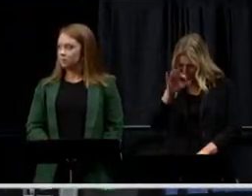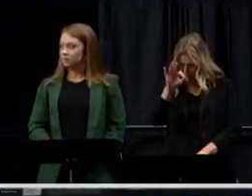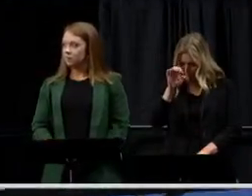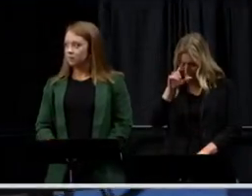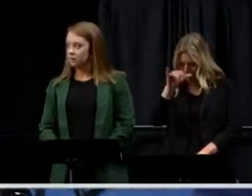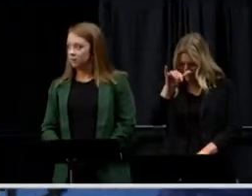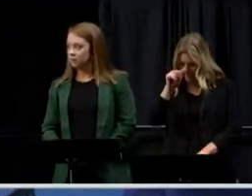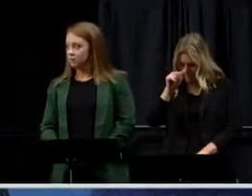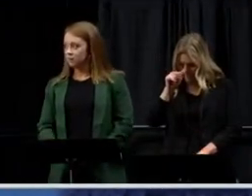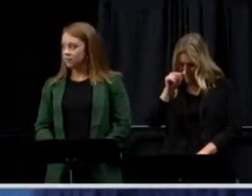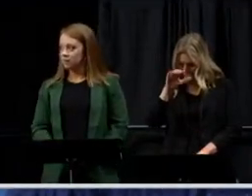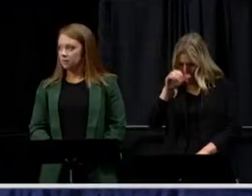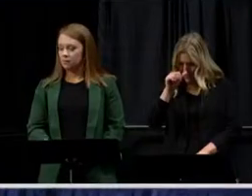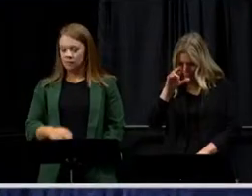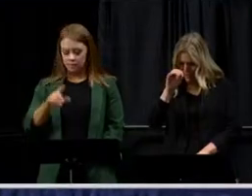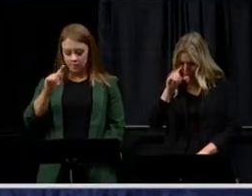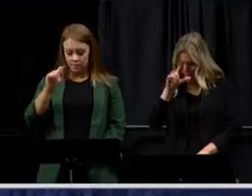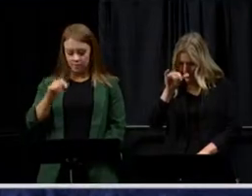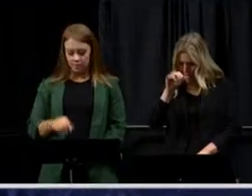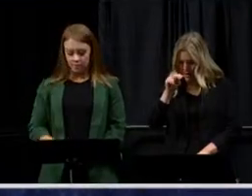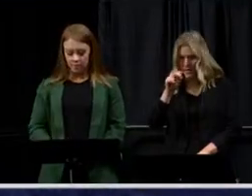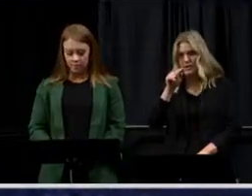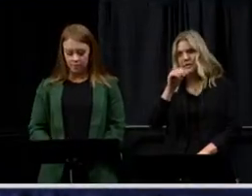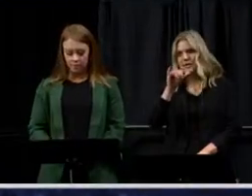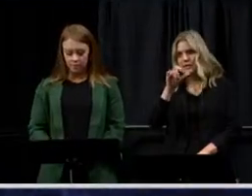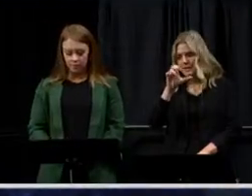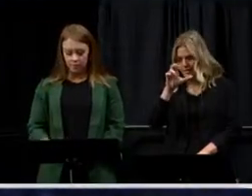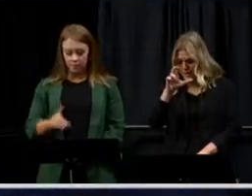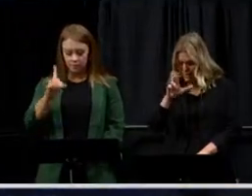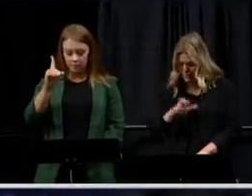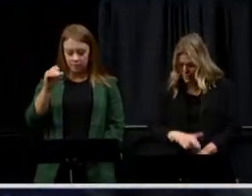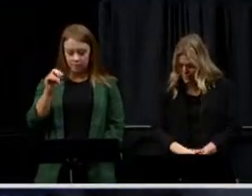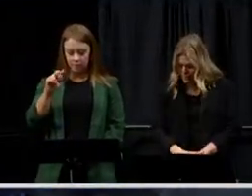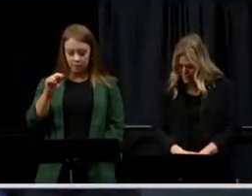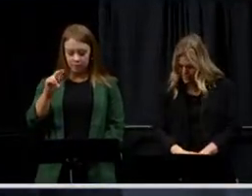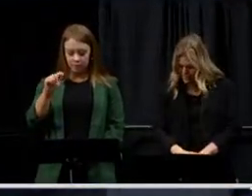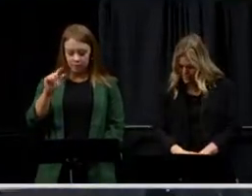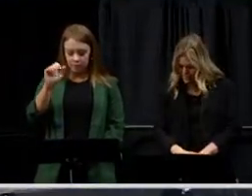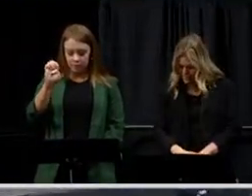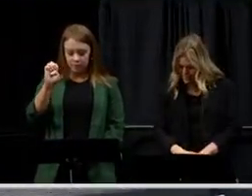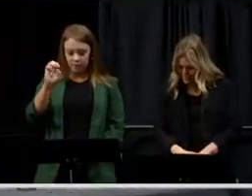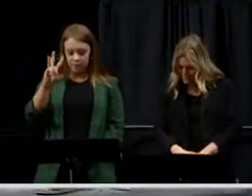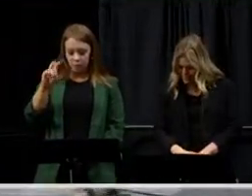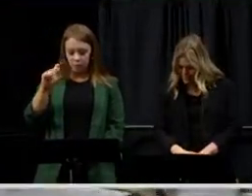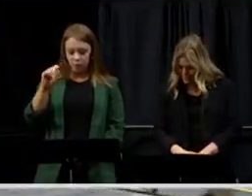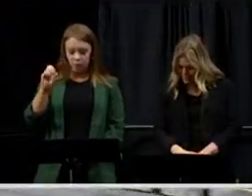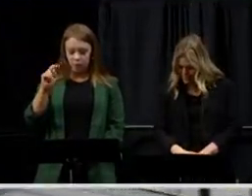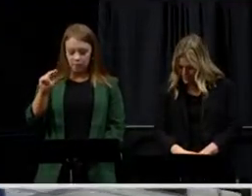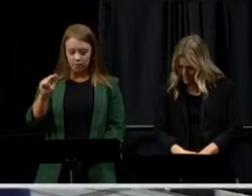Felicia Carolyn Taylor. Dante Dimitri Watson.